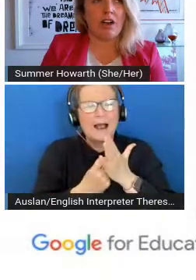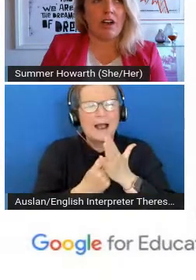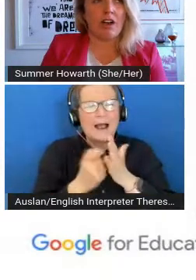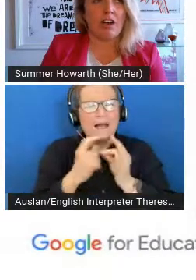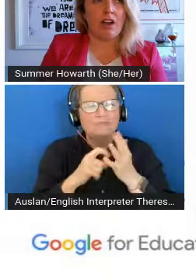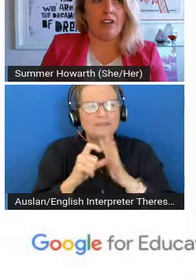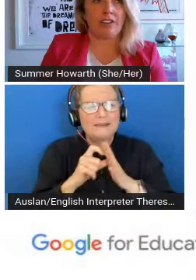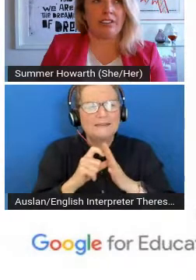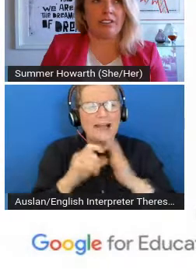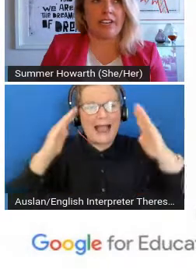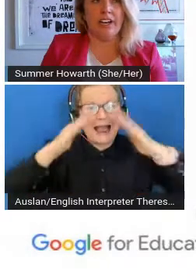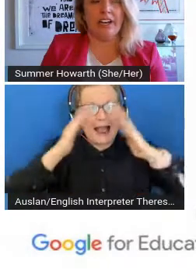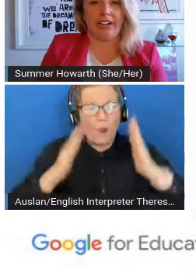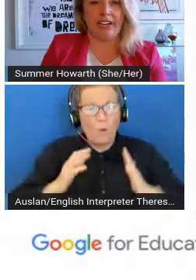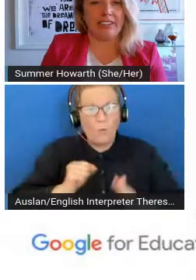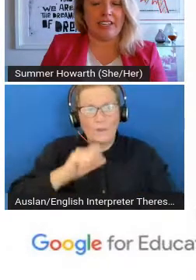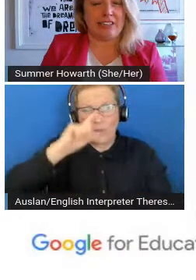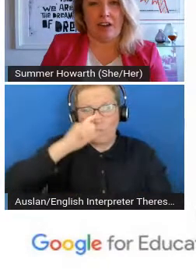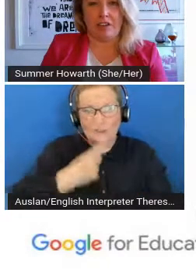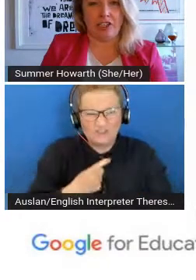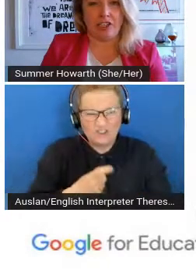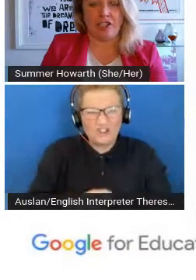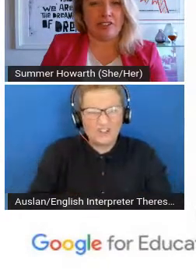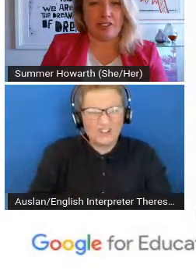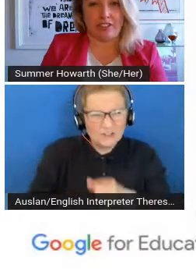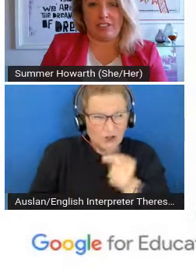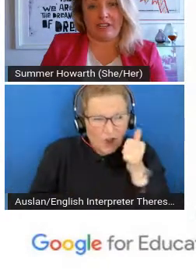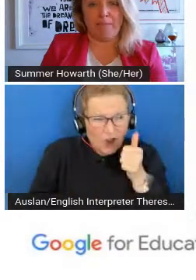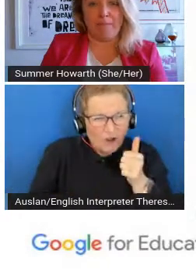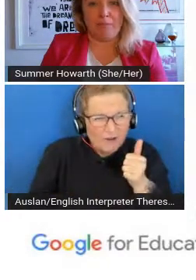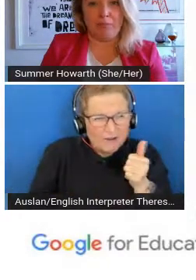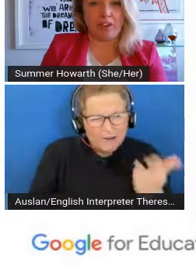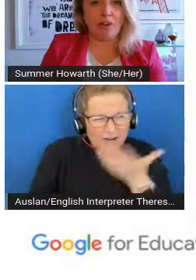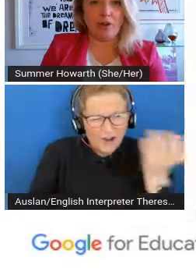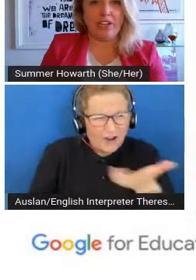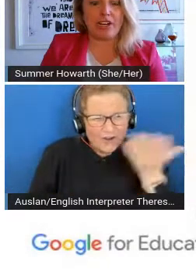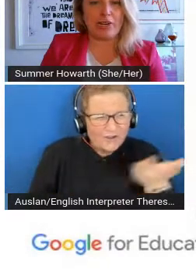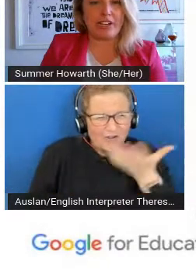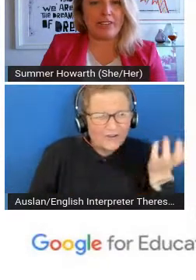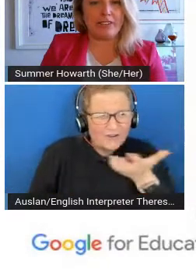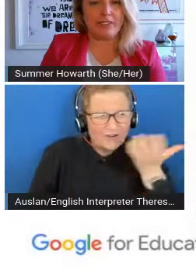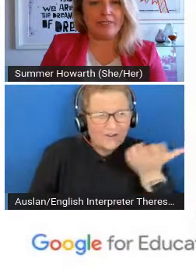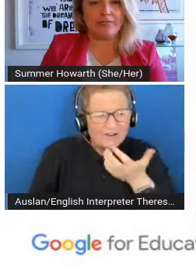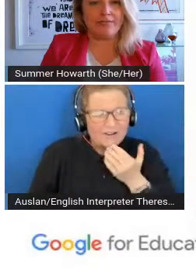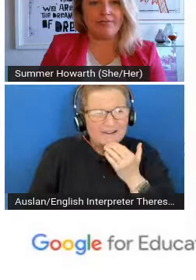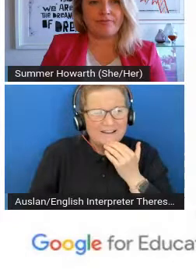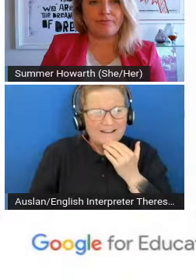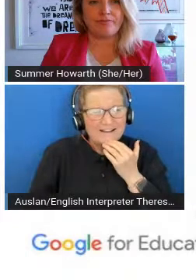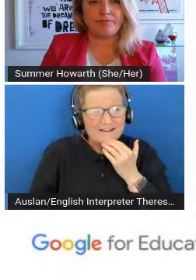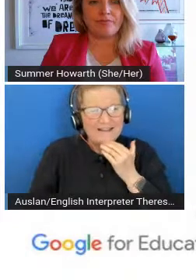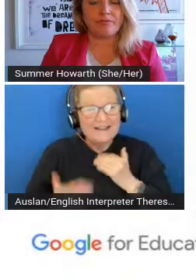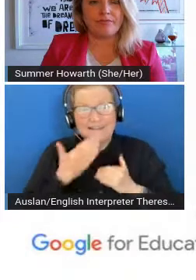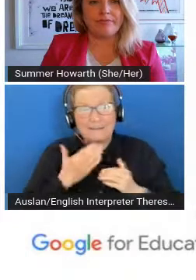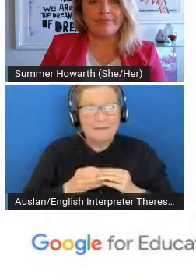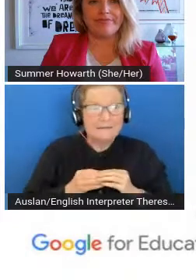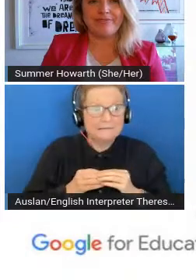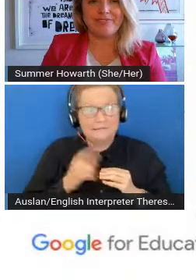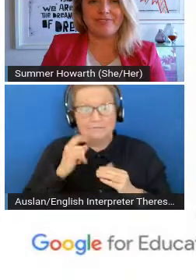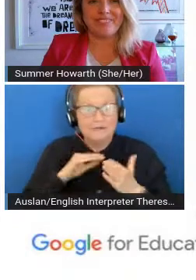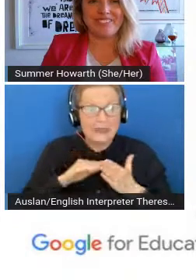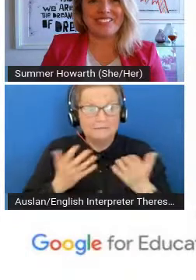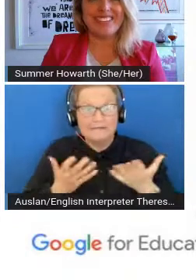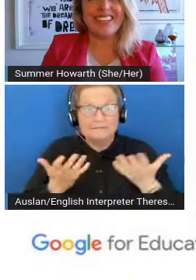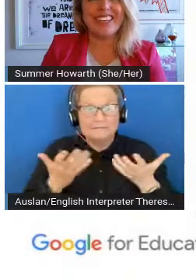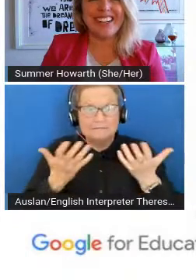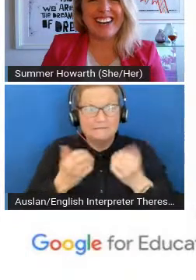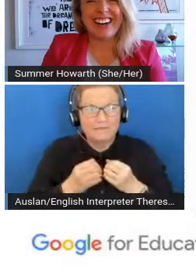witch? Yeah, I did. The ginger. Yep, we know where you're going with it. So what I'm saying is, do we want to